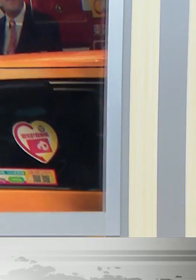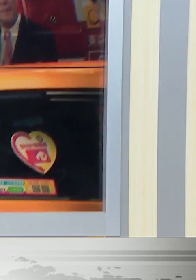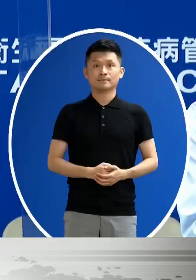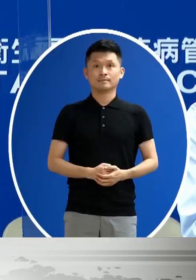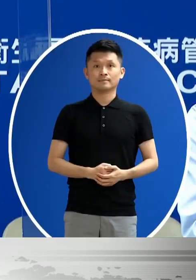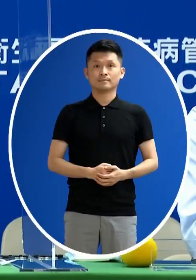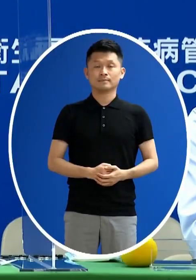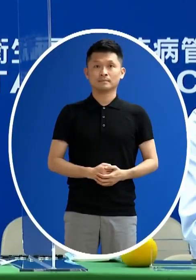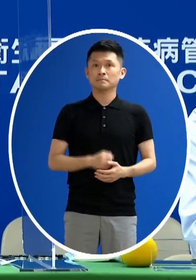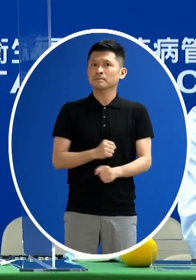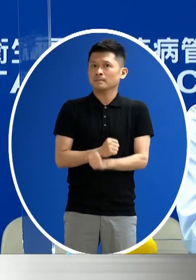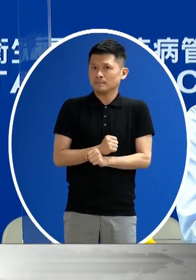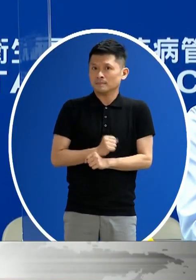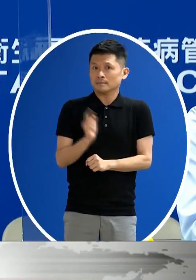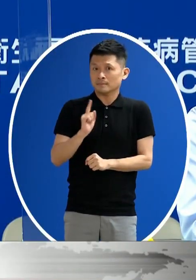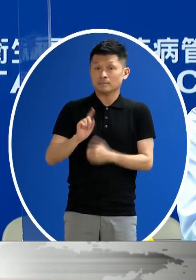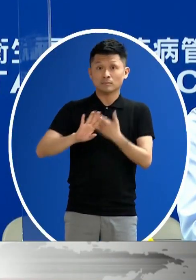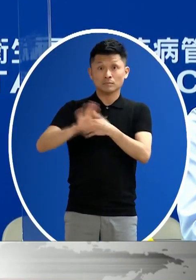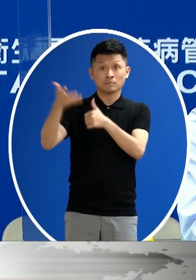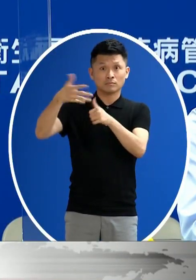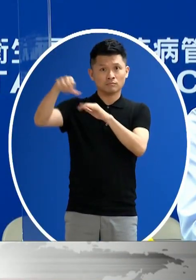days.